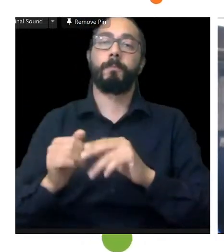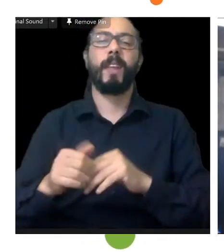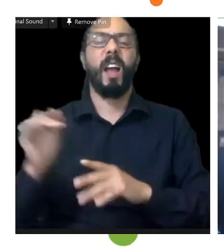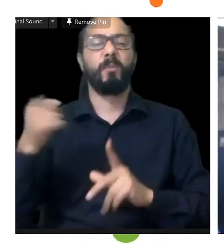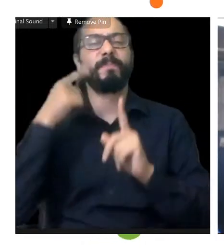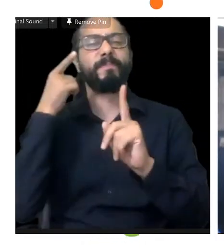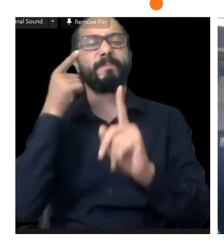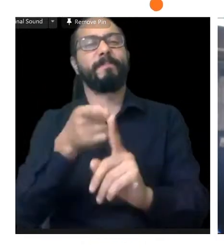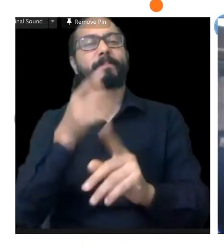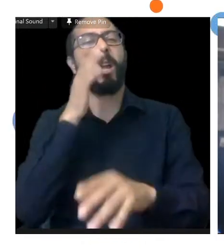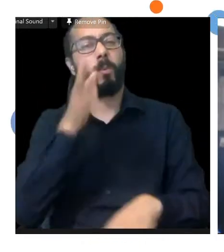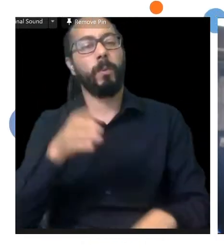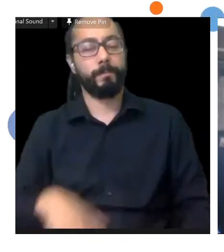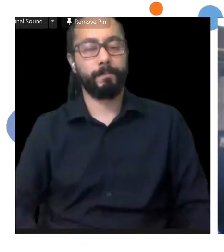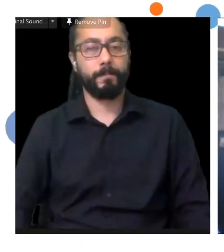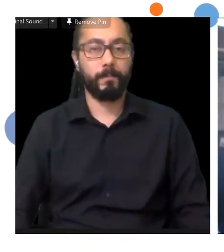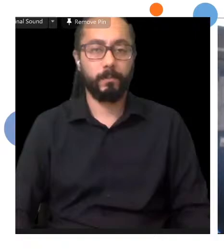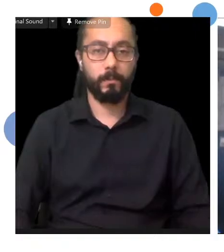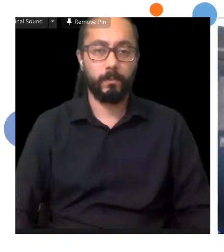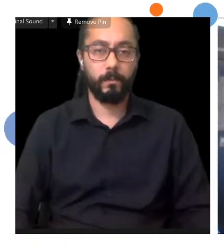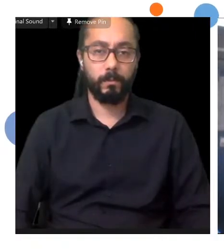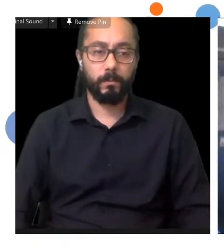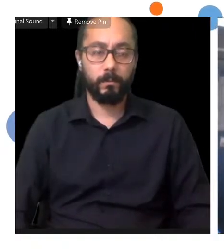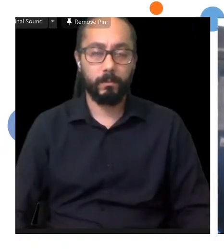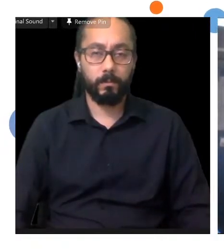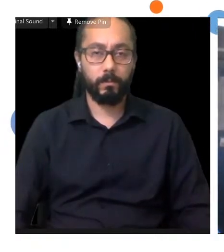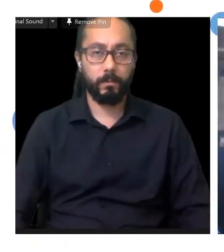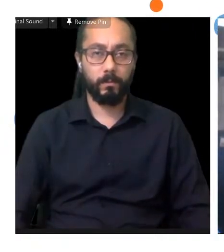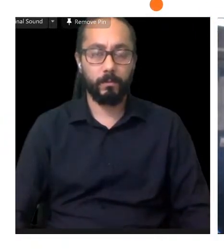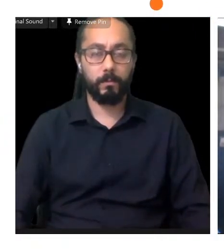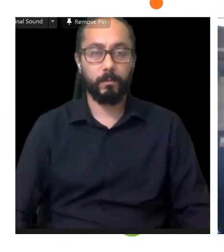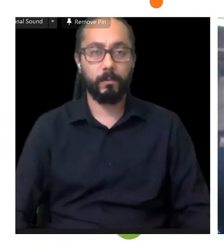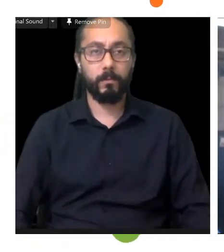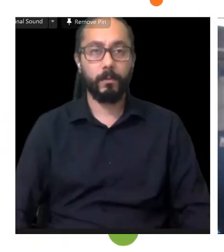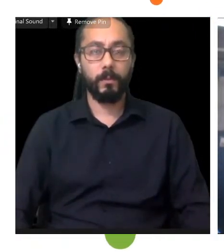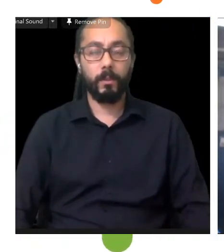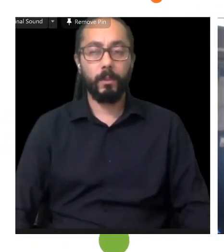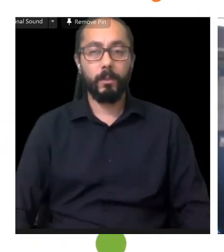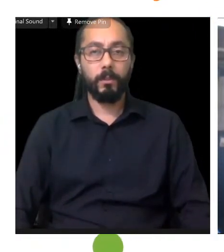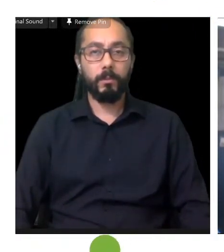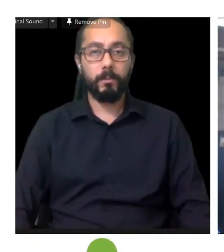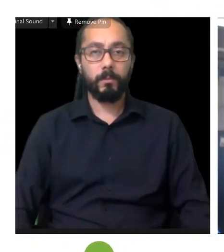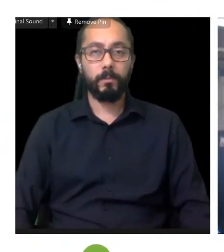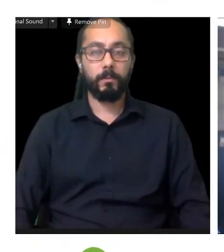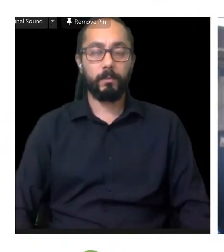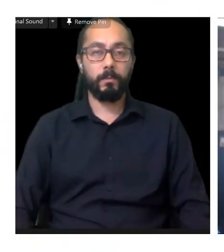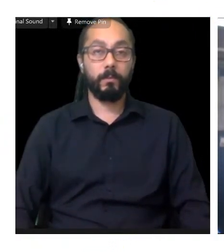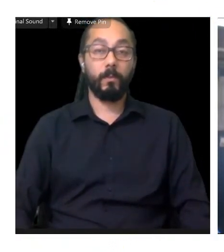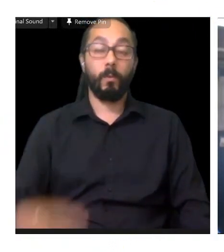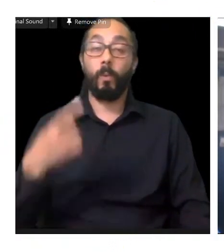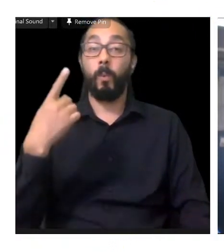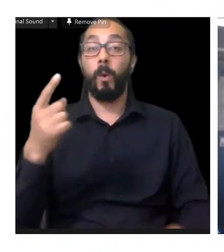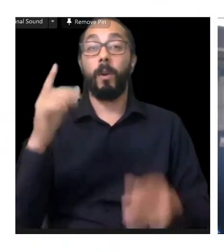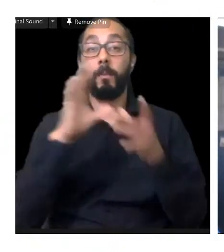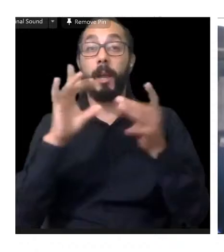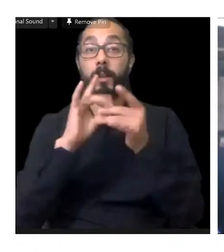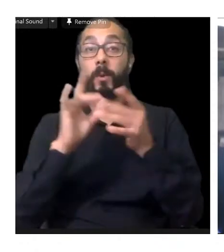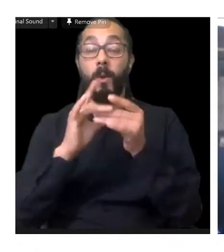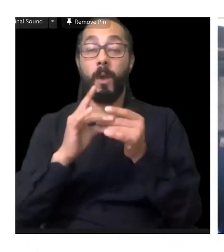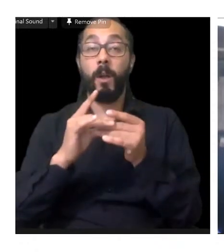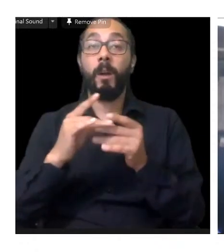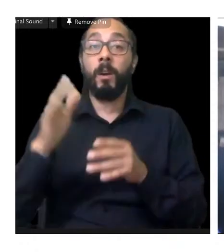particular. So one of the things that we heard loud and clear and continue to hear is that they are worried about